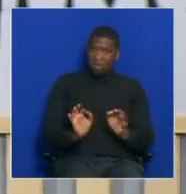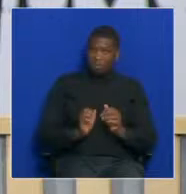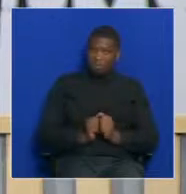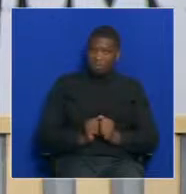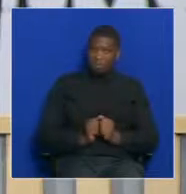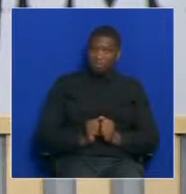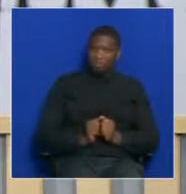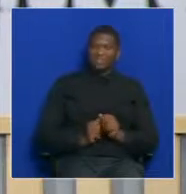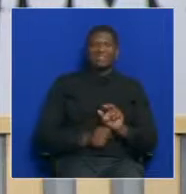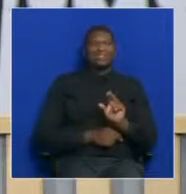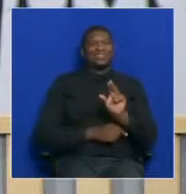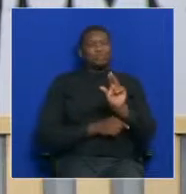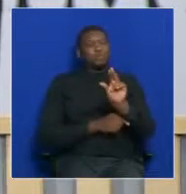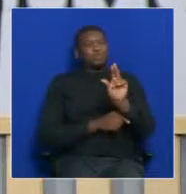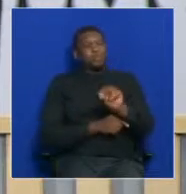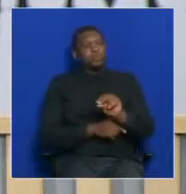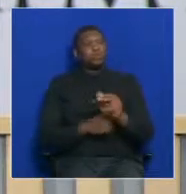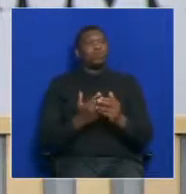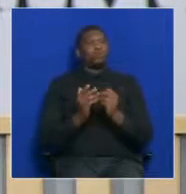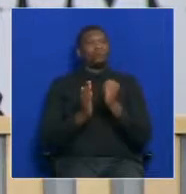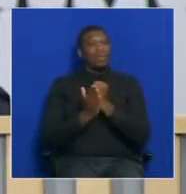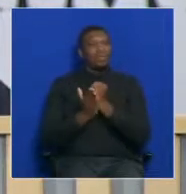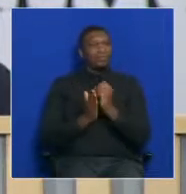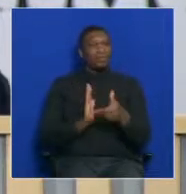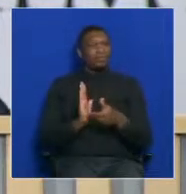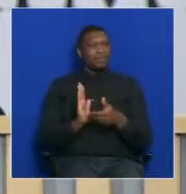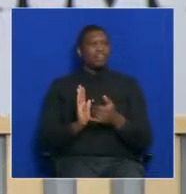No, the register will show that